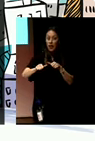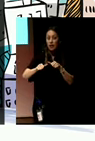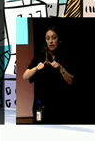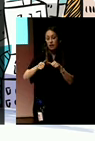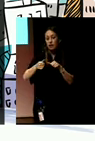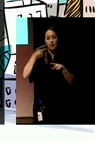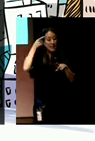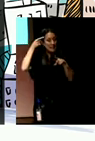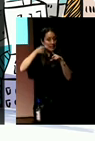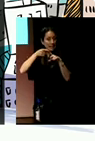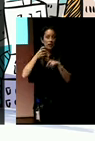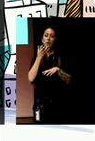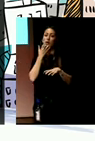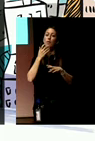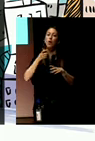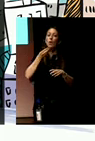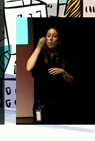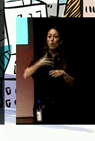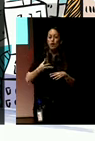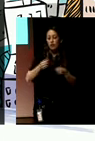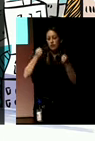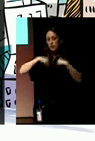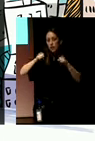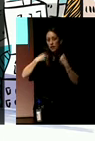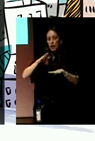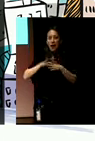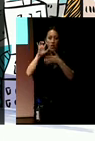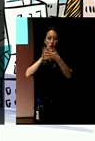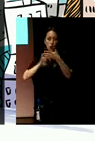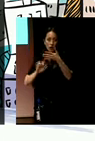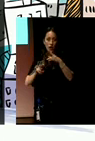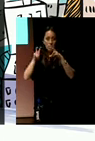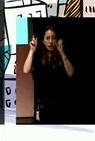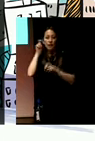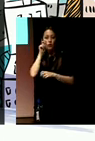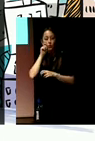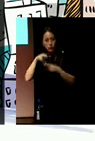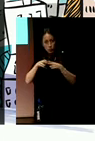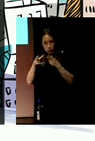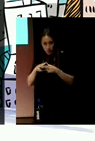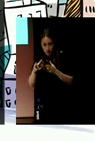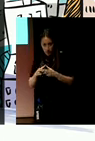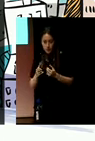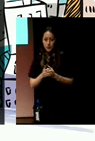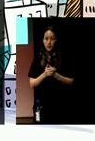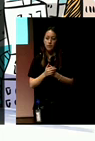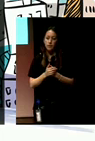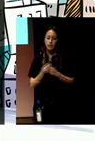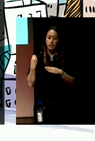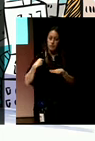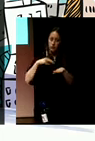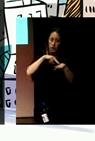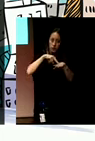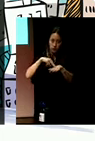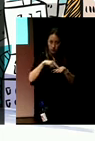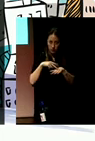course they promote the exchange of good practices and data in the social tourism